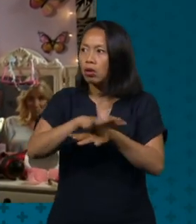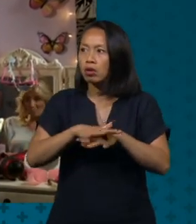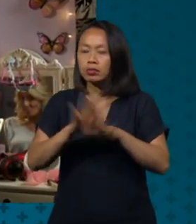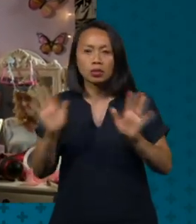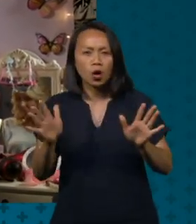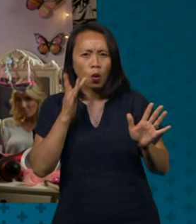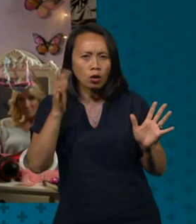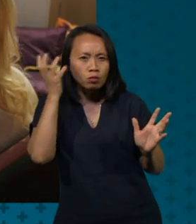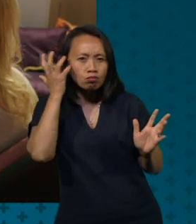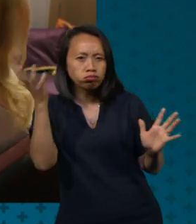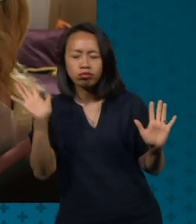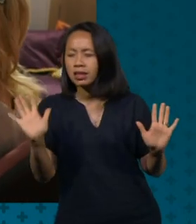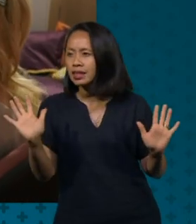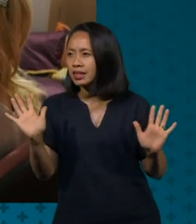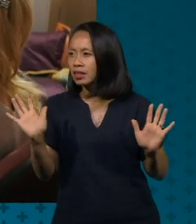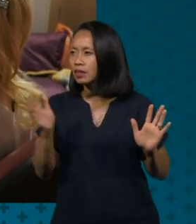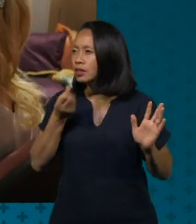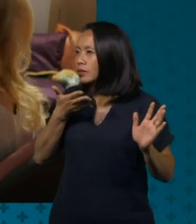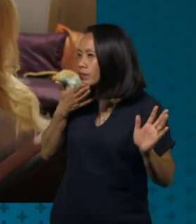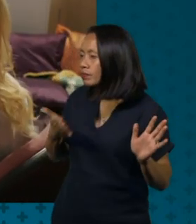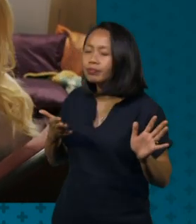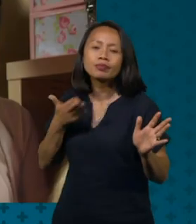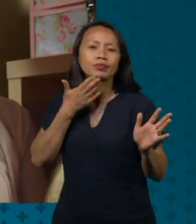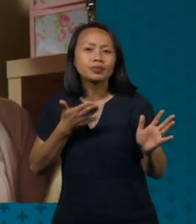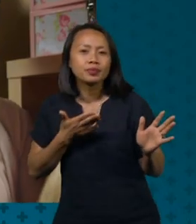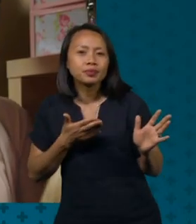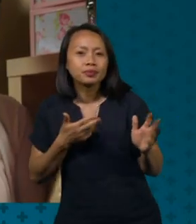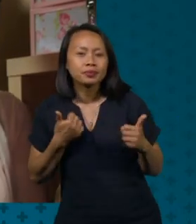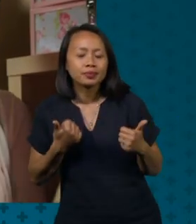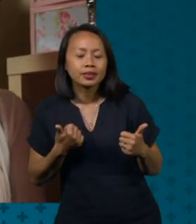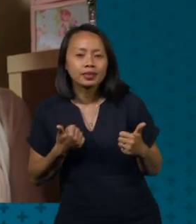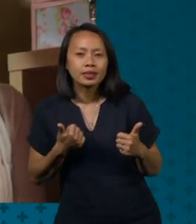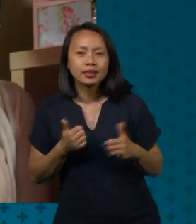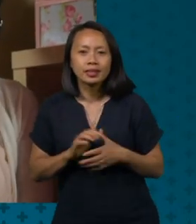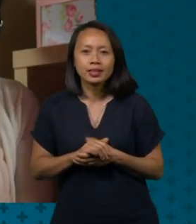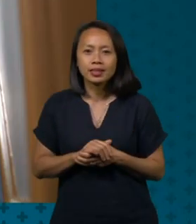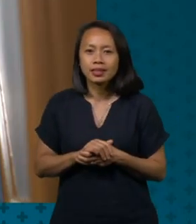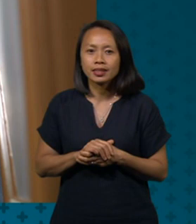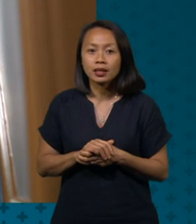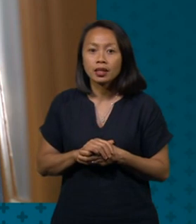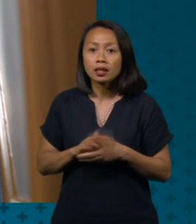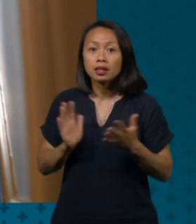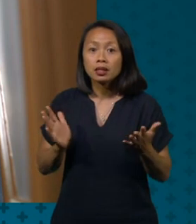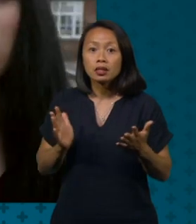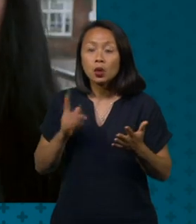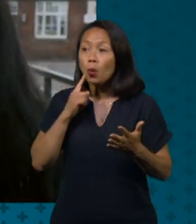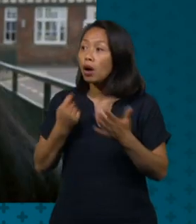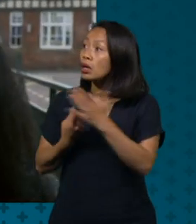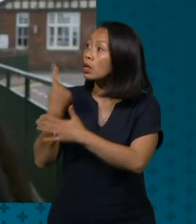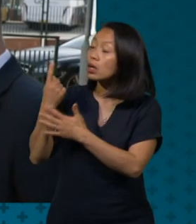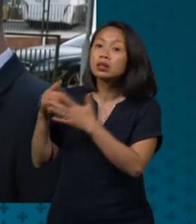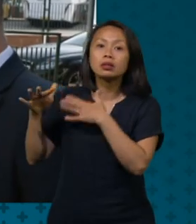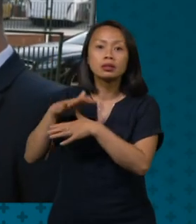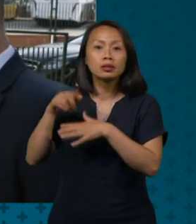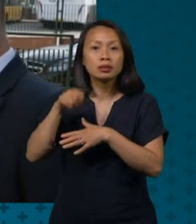wow. You look like a princess. Oh, thanks. Oh, and thank you, Candy Rose. Sparkles.